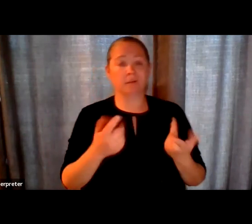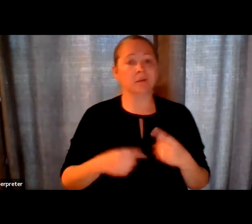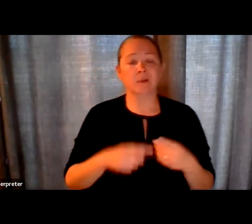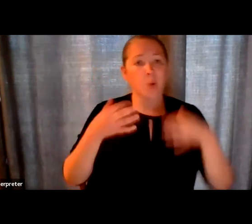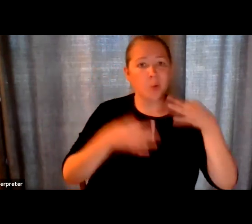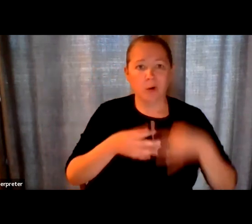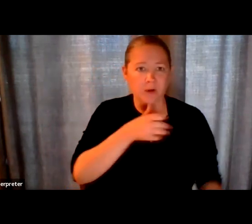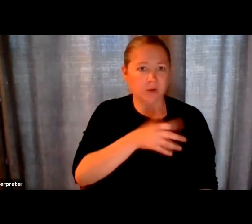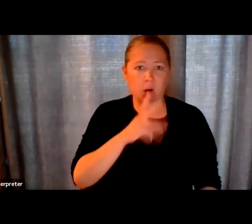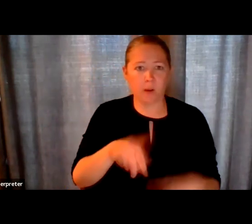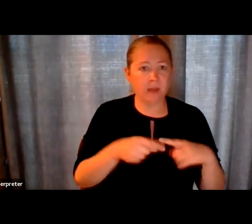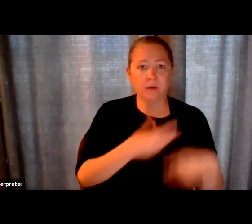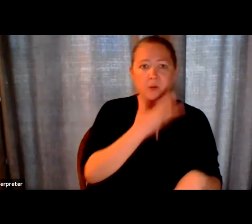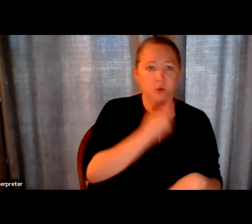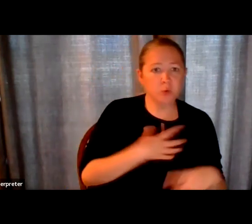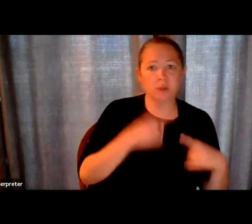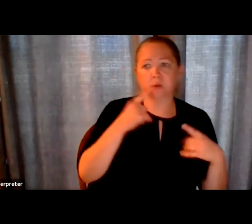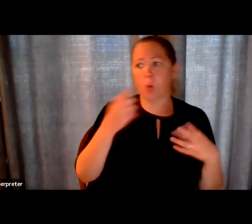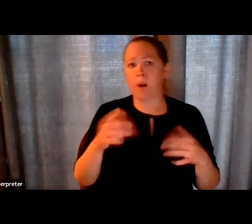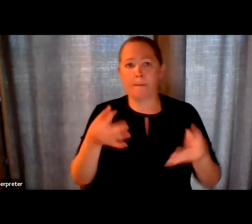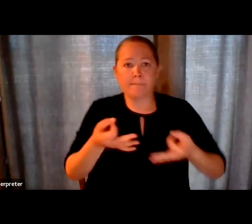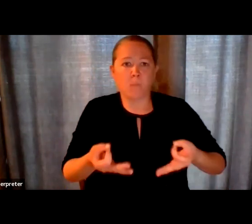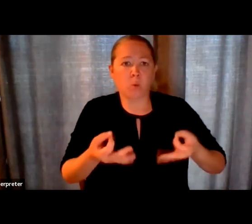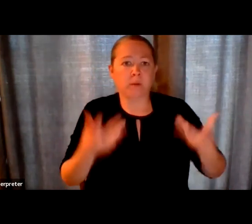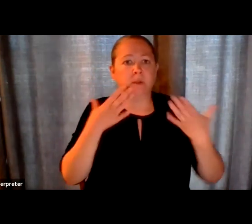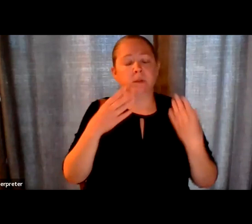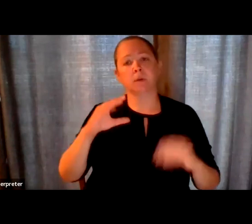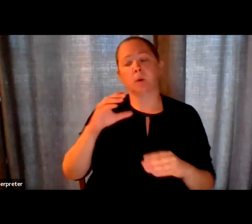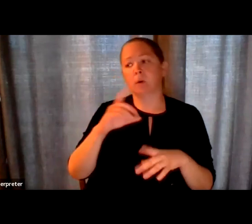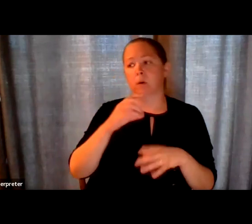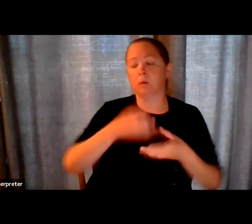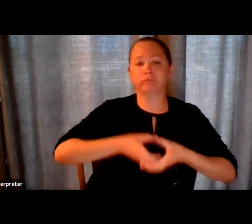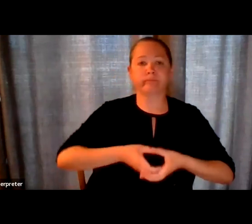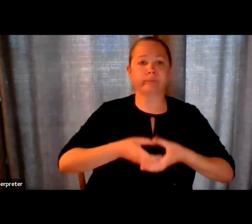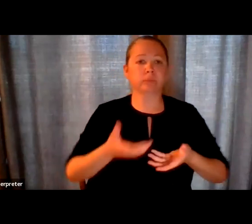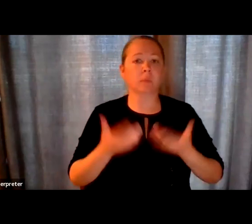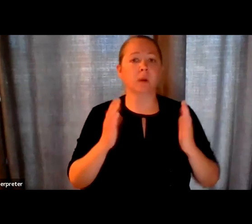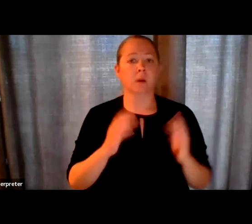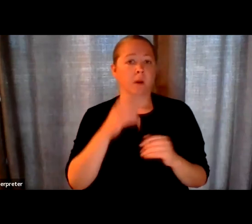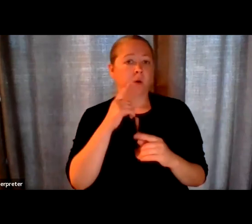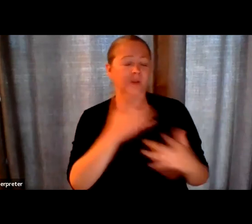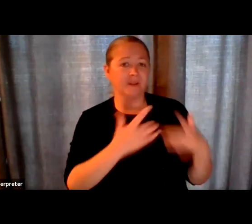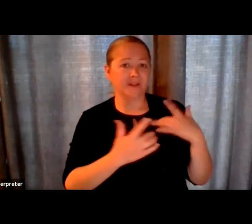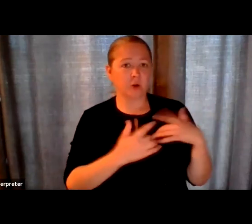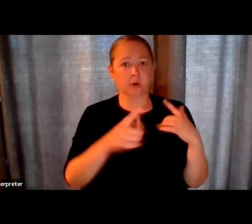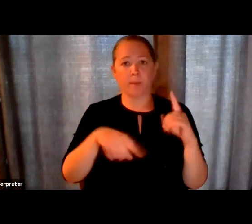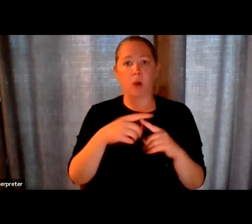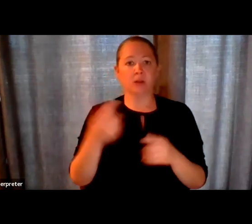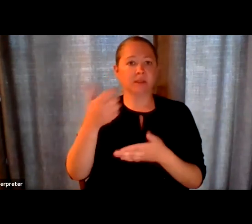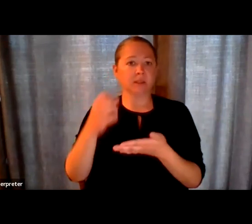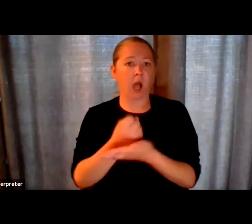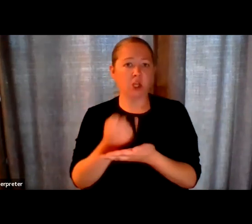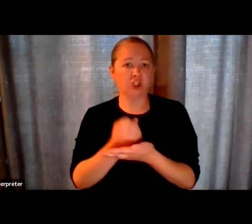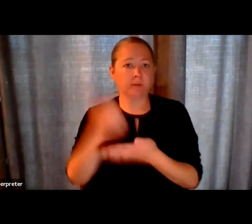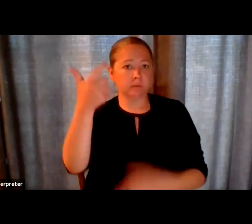or the Muslim student or the Buddhist student that was worried about recommendations for a college scholarship or for college, and